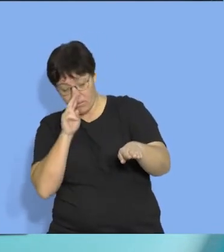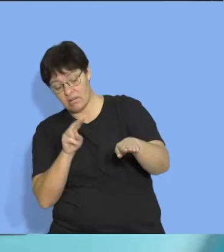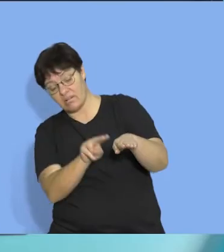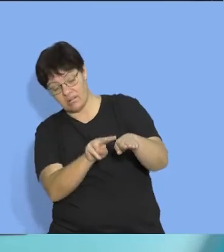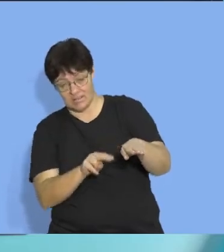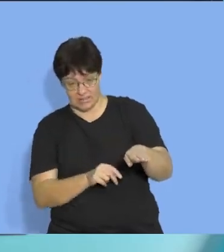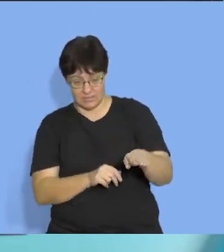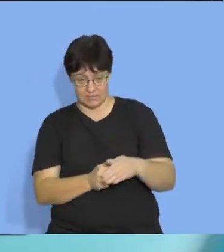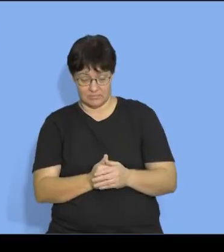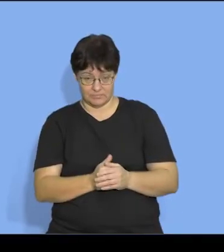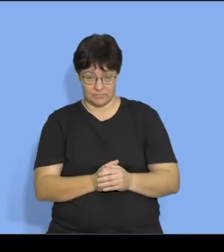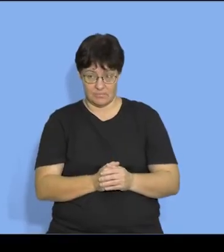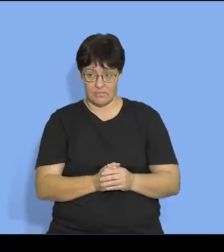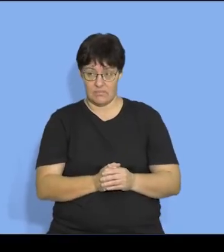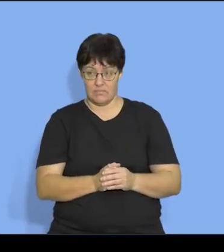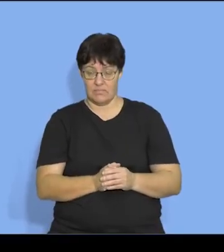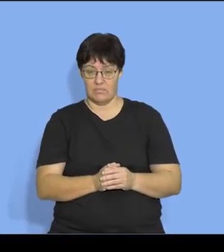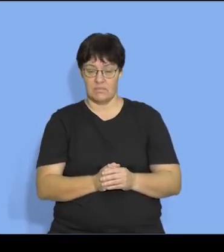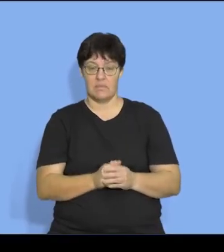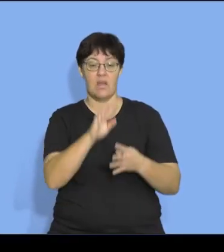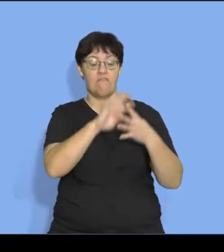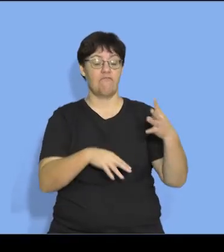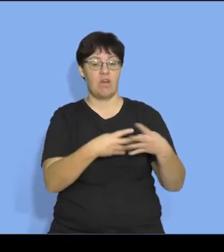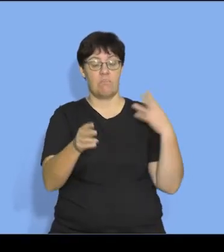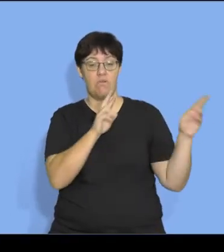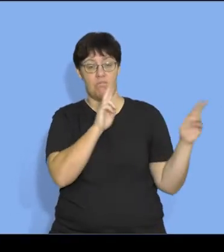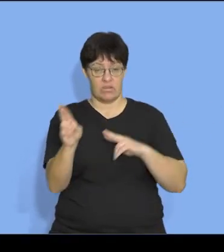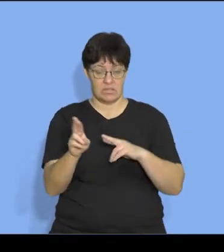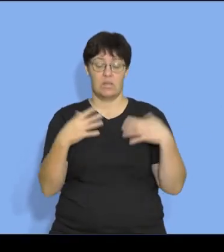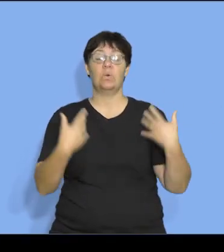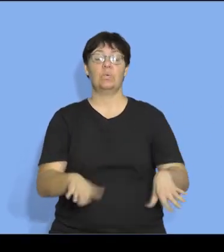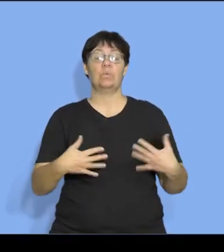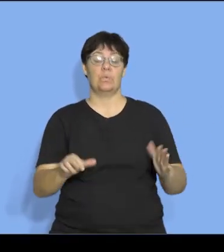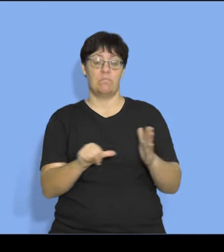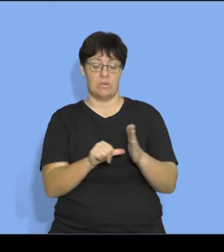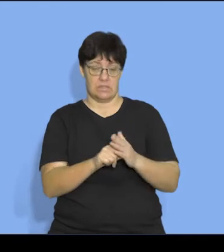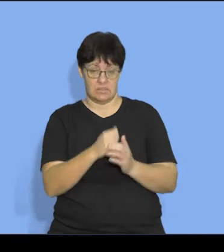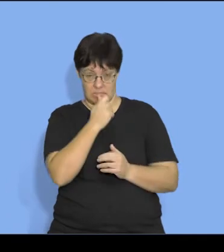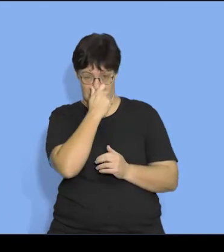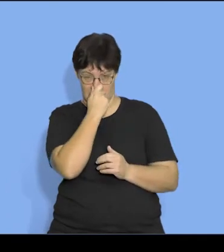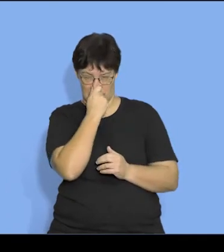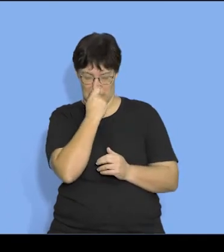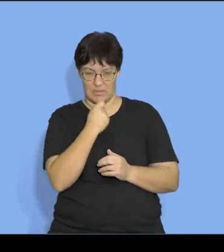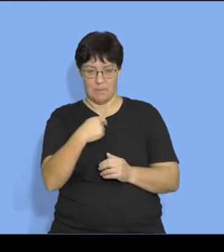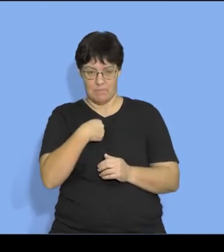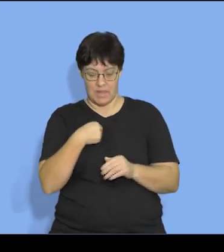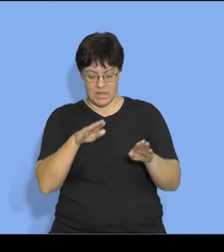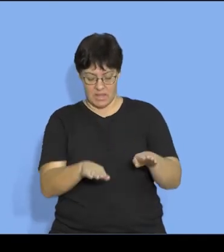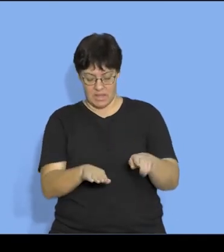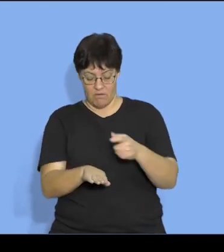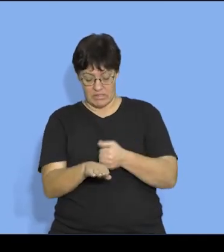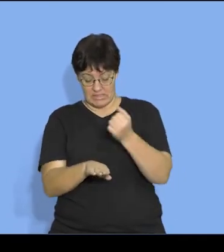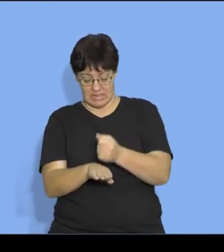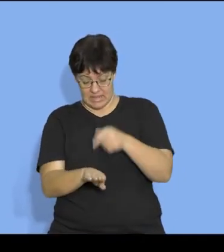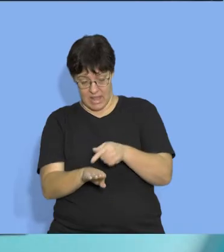what am I saying to you? Frame of reference, very, very important. Where am I